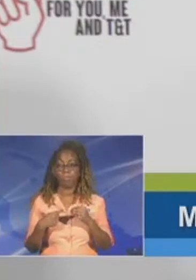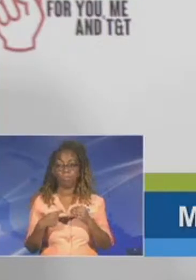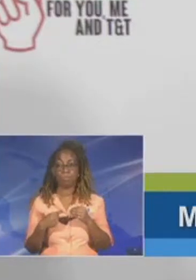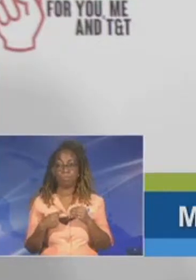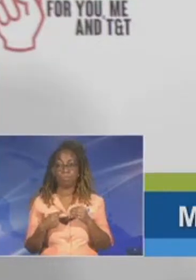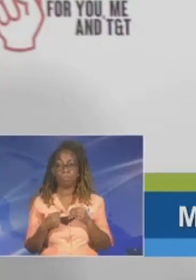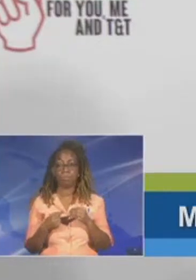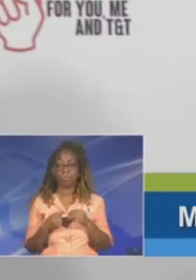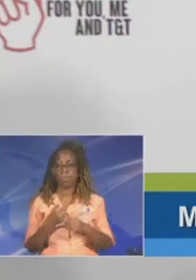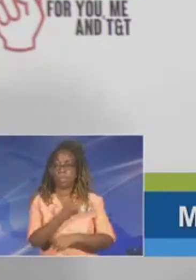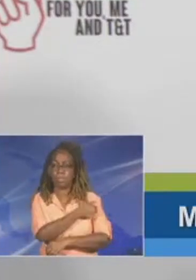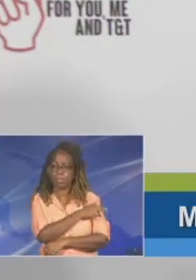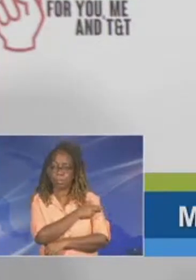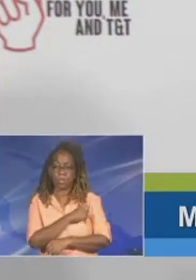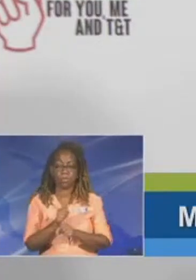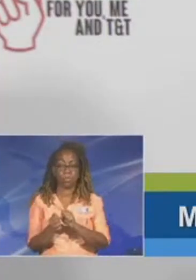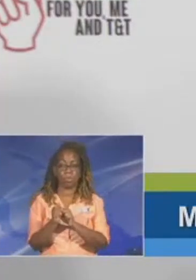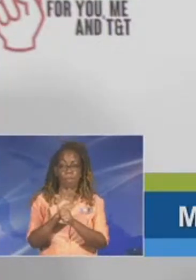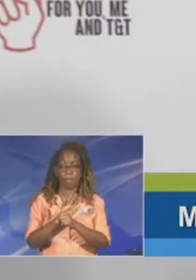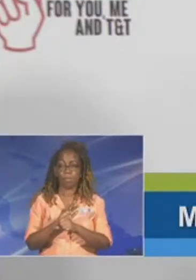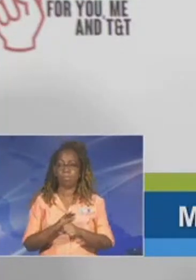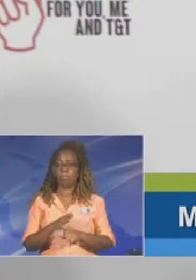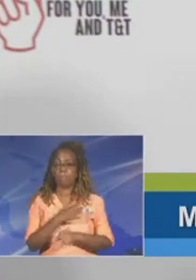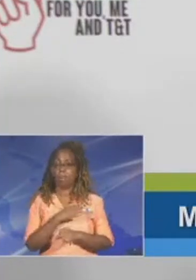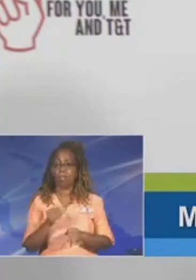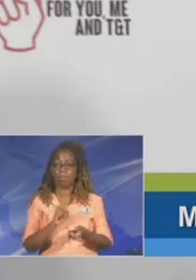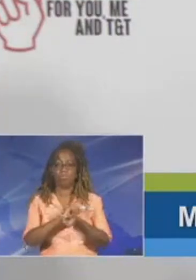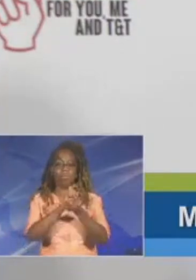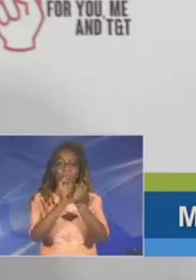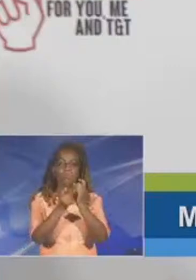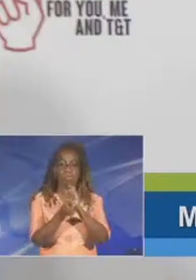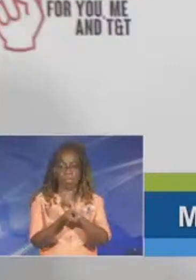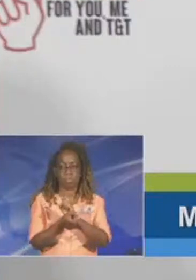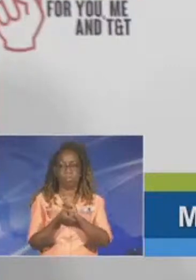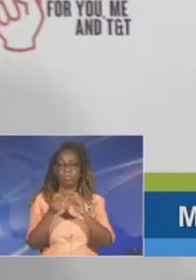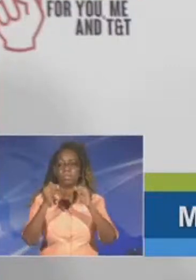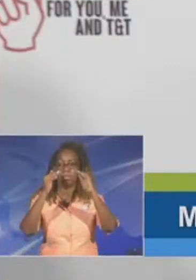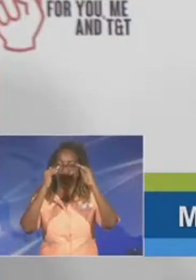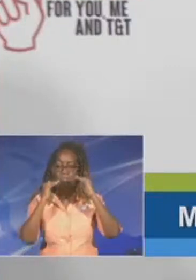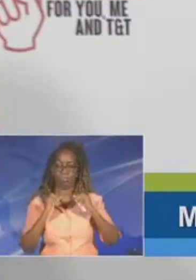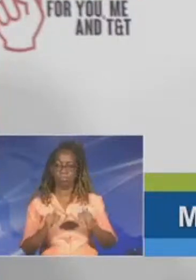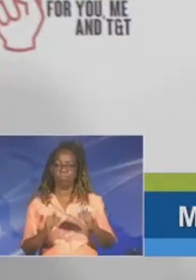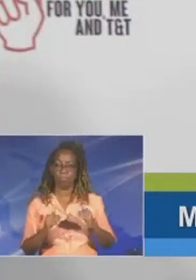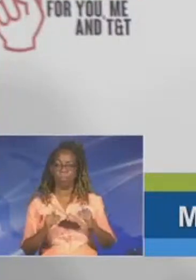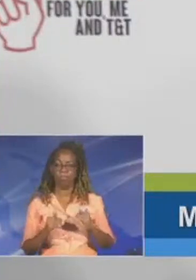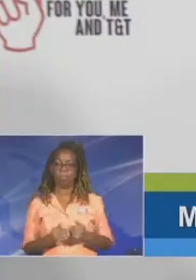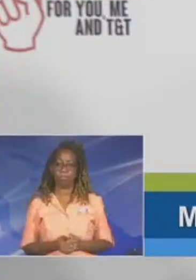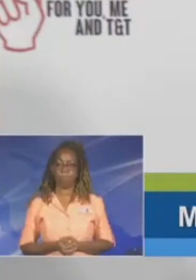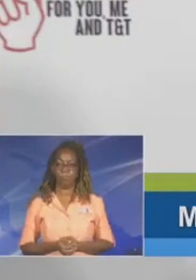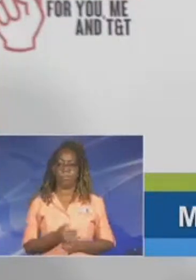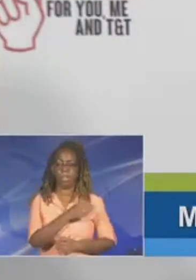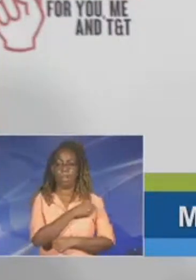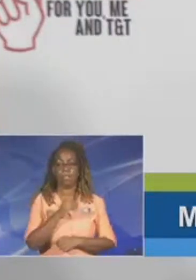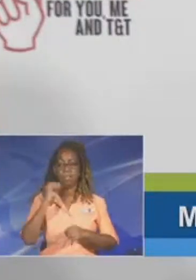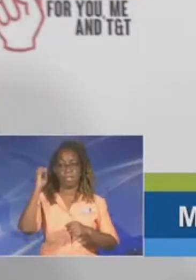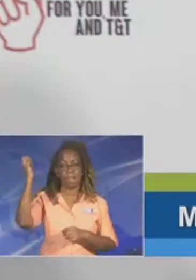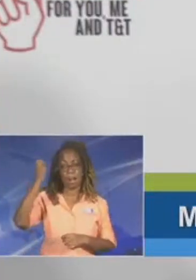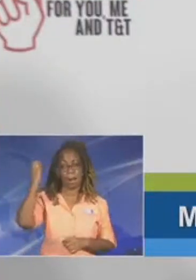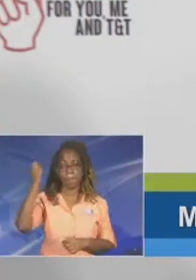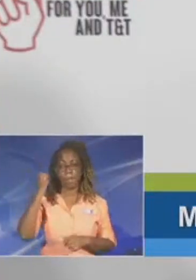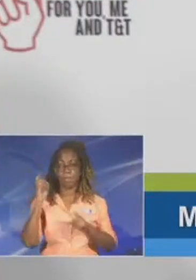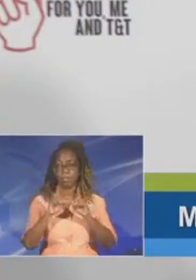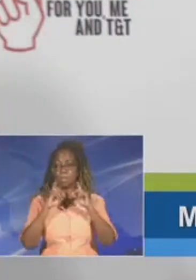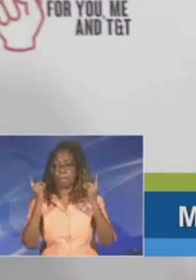a change with respect to our step-down facilities and also the accident and emergency